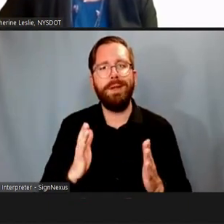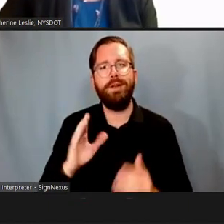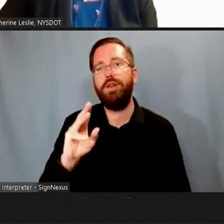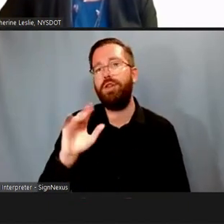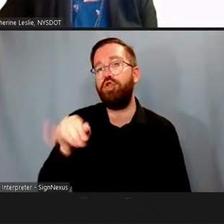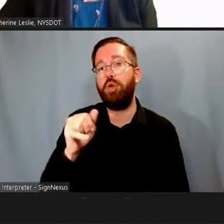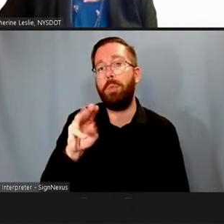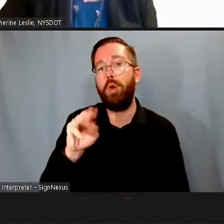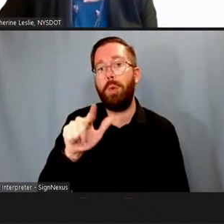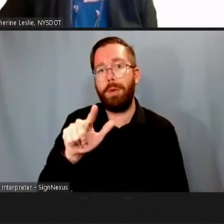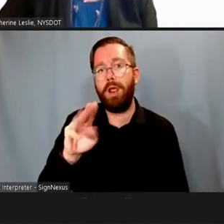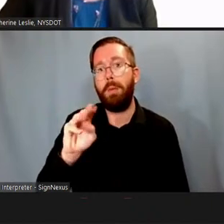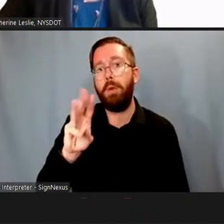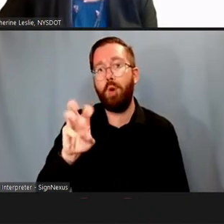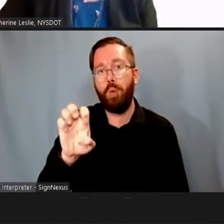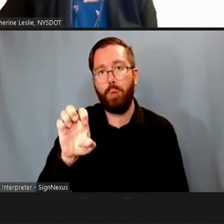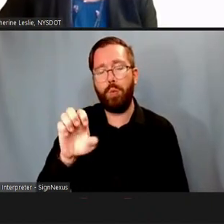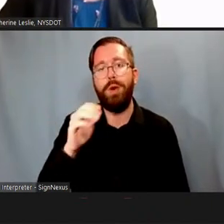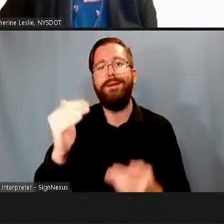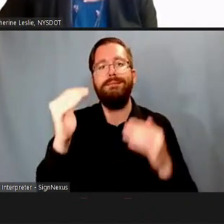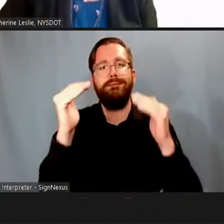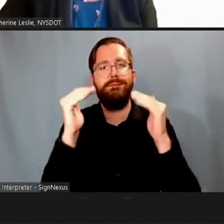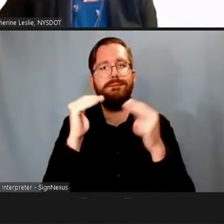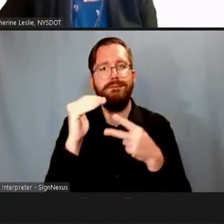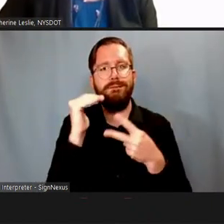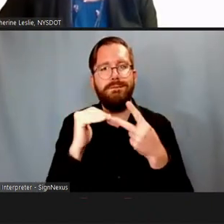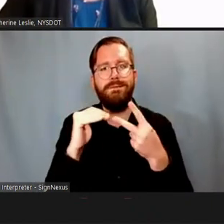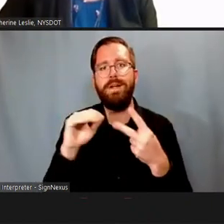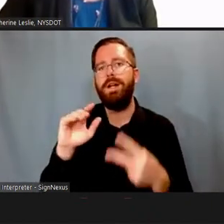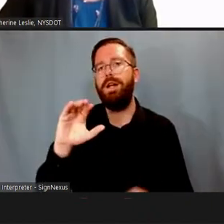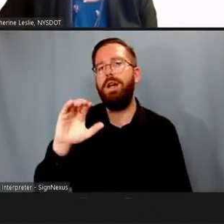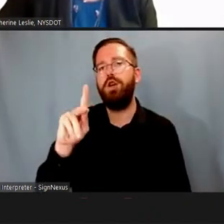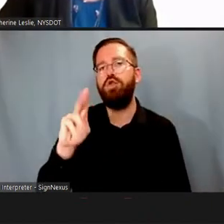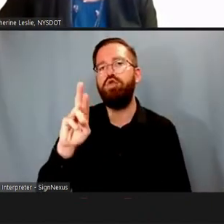jamal mo followed by christine negra